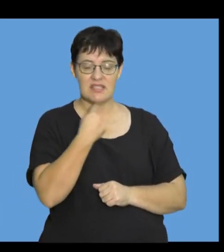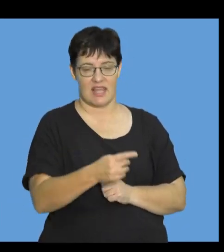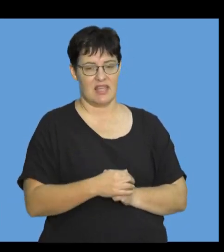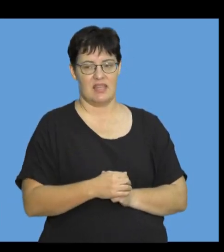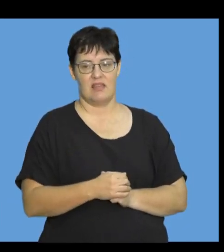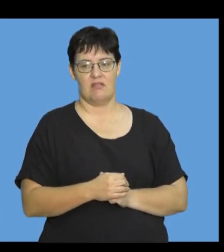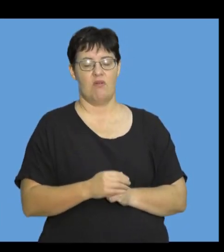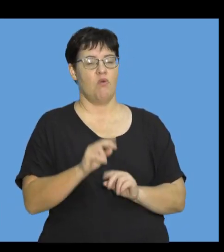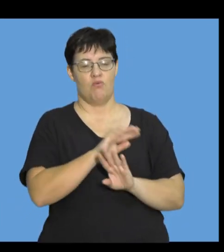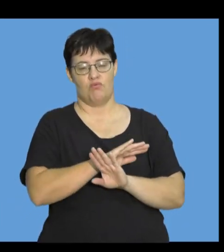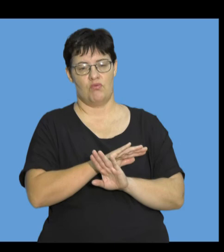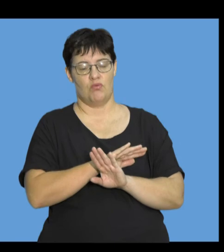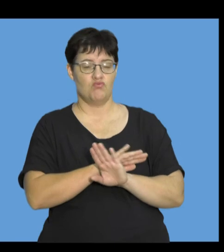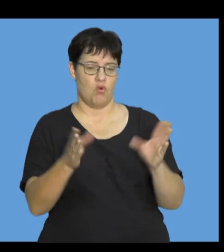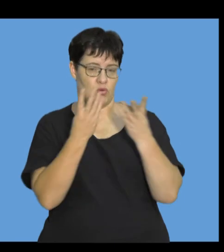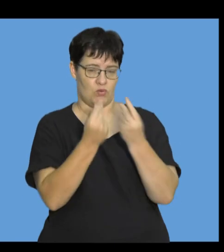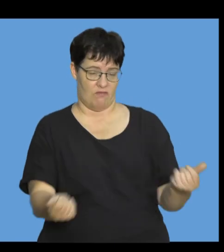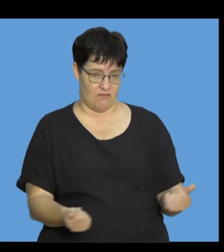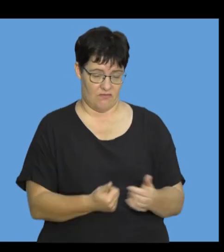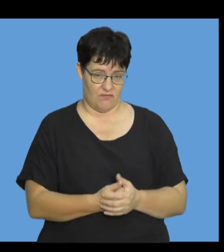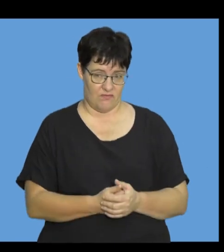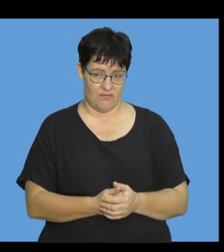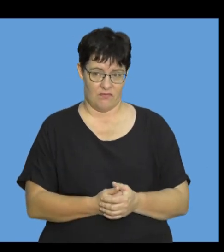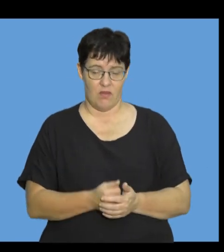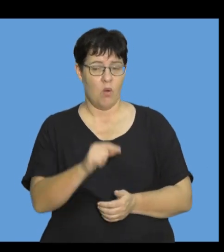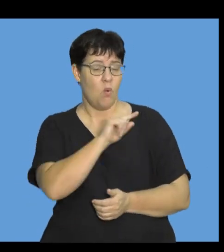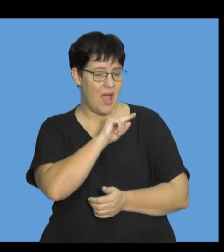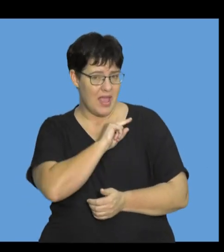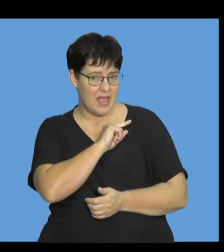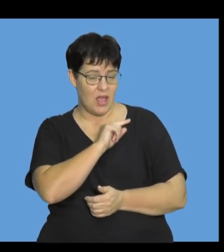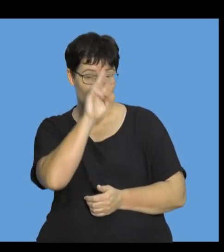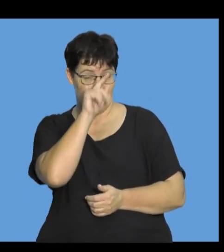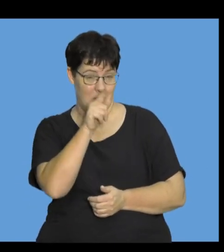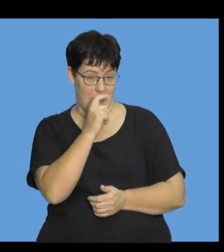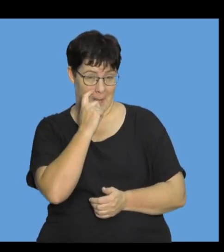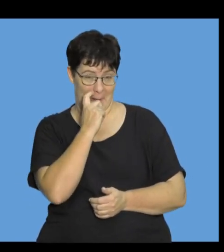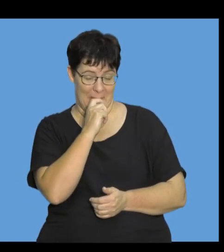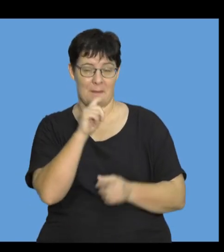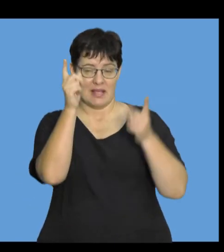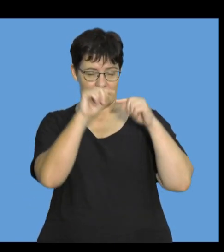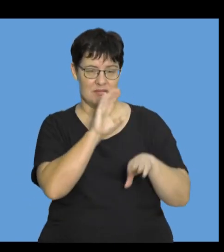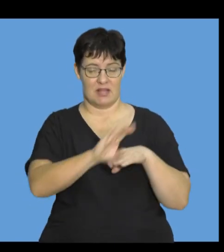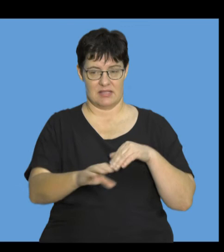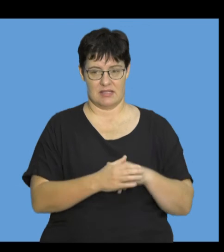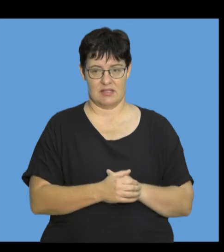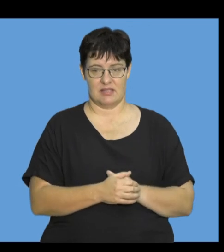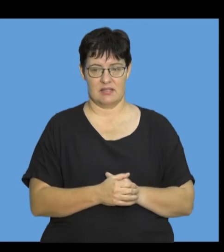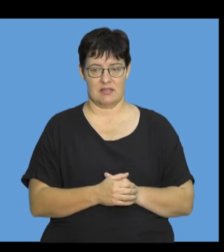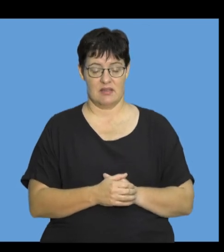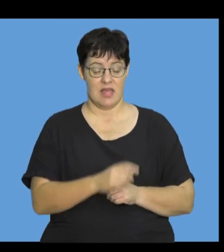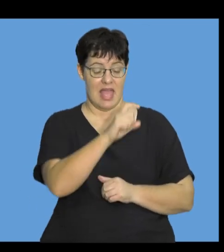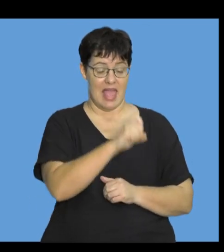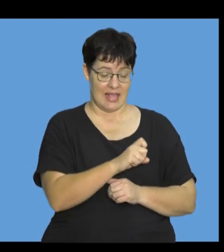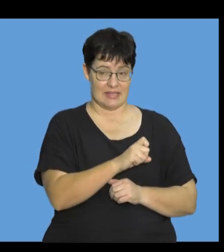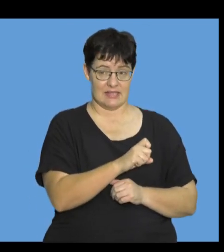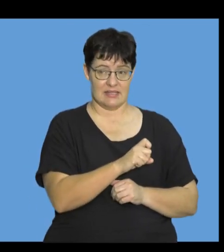here you will just say no solution. And why is that the case? Remember my special case.